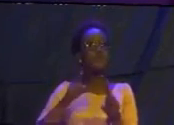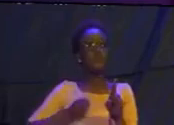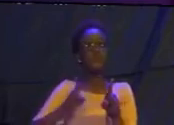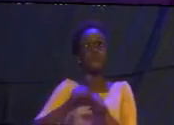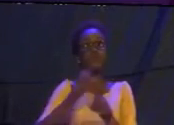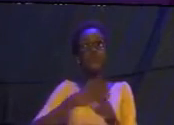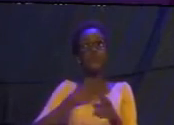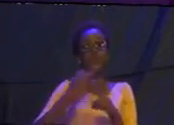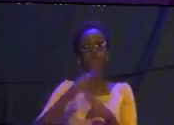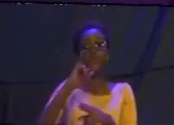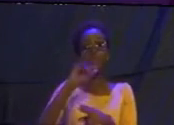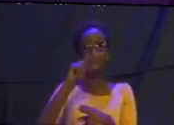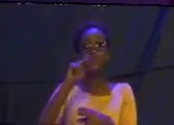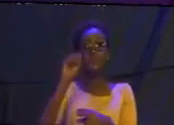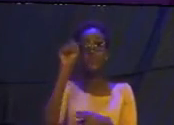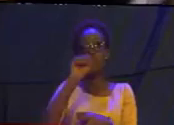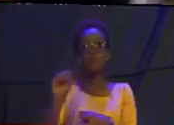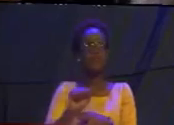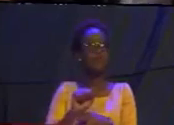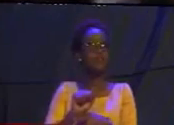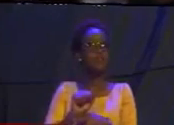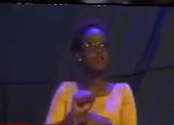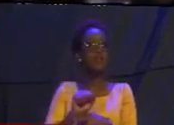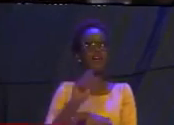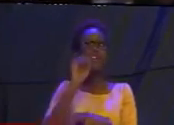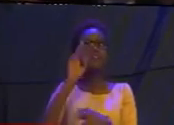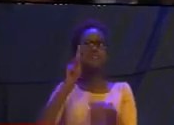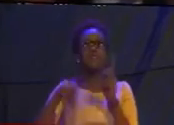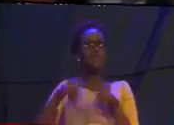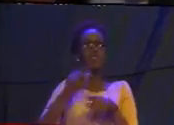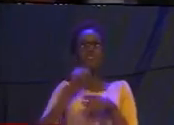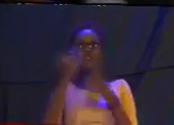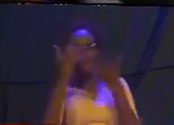Ines. With our sister Ines. I can't